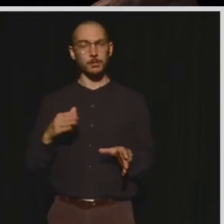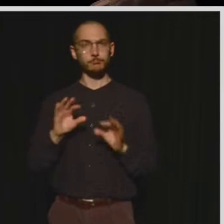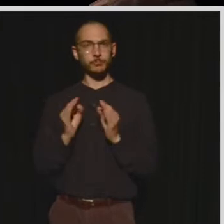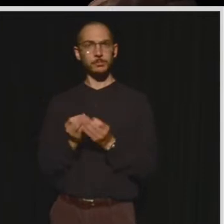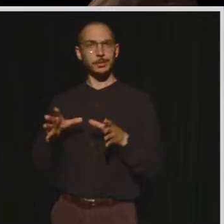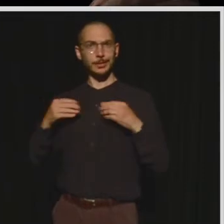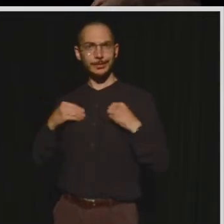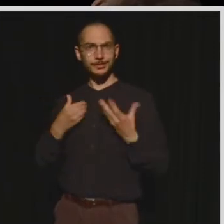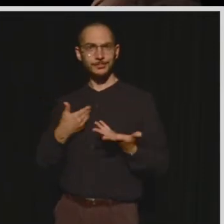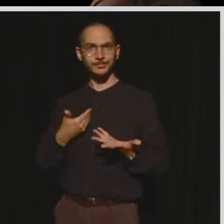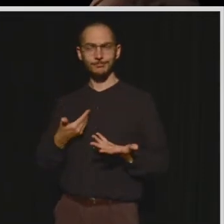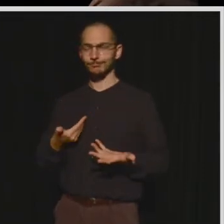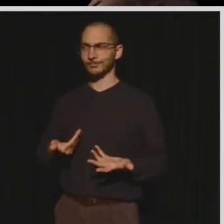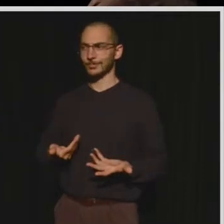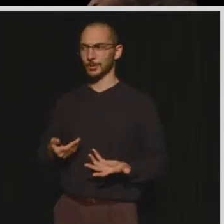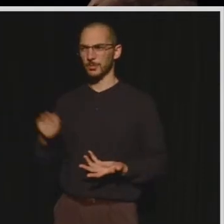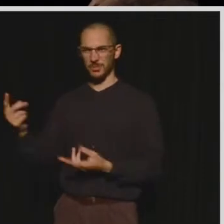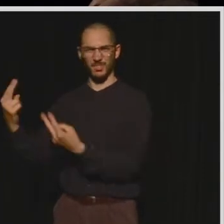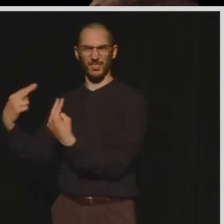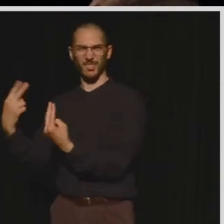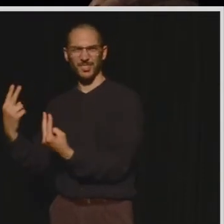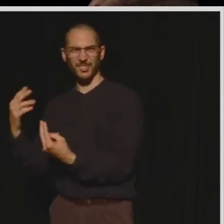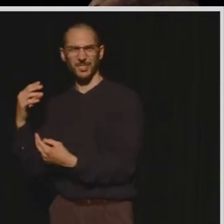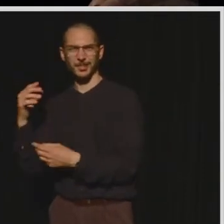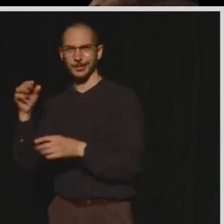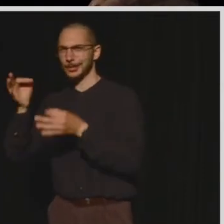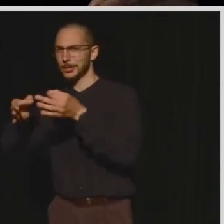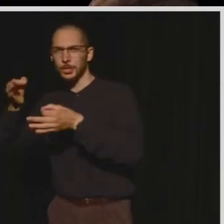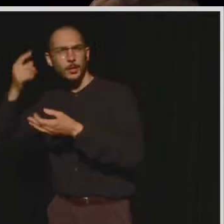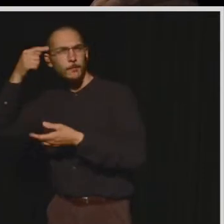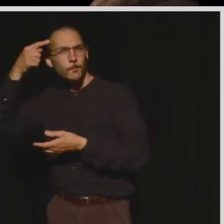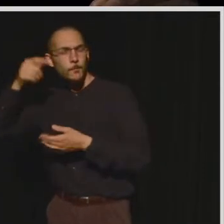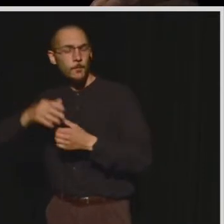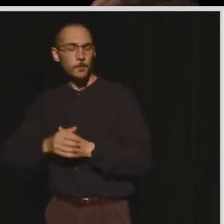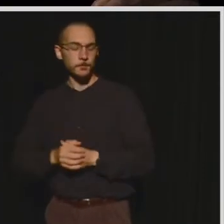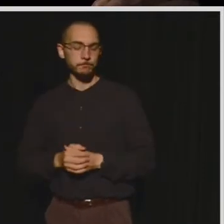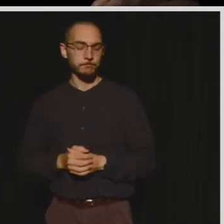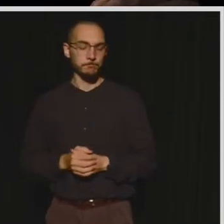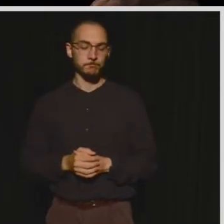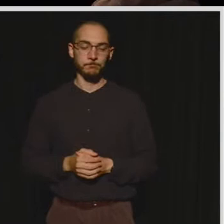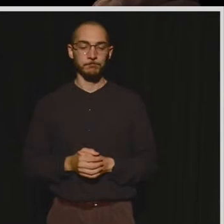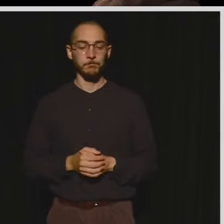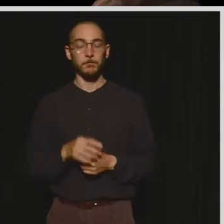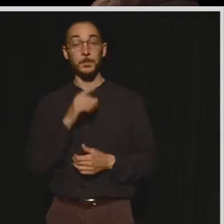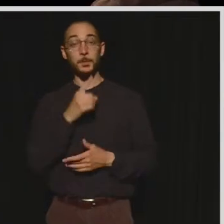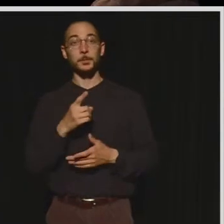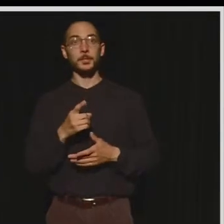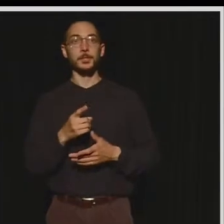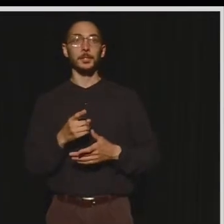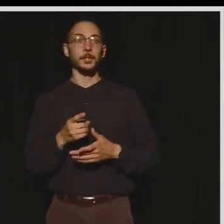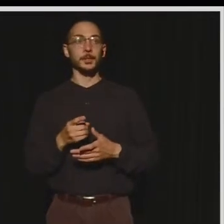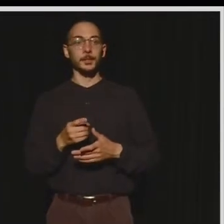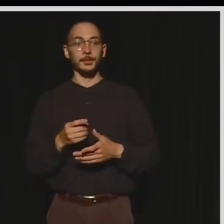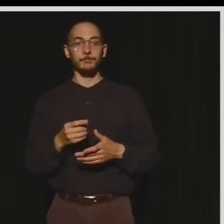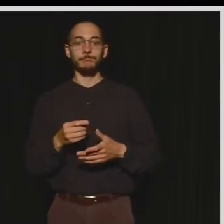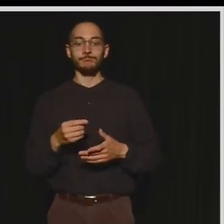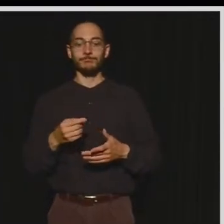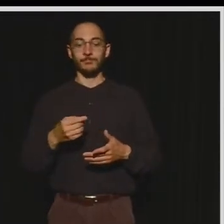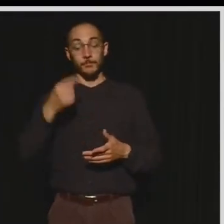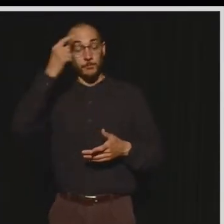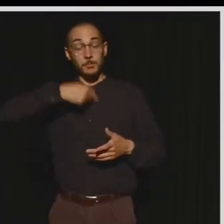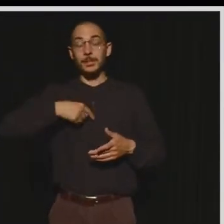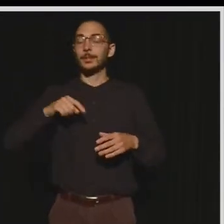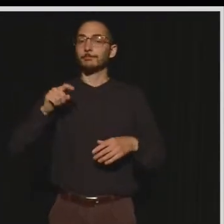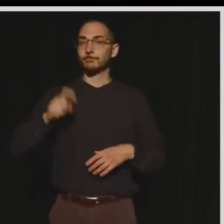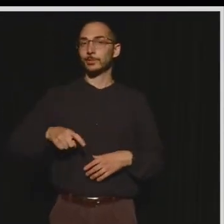is constantly evolving and in flux, and I'm constantly checking in with a sense of pride. Where are we at in relation